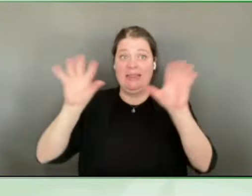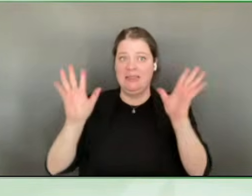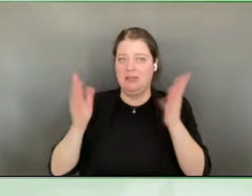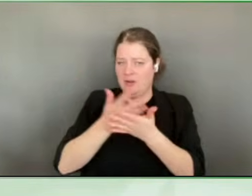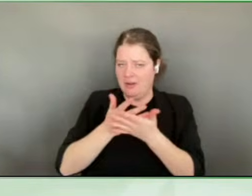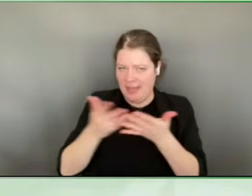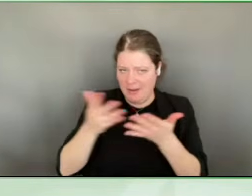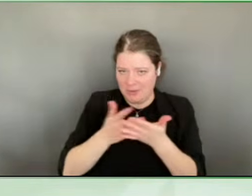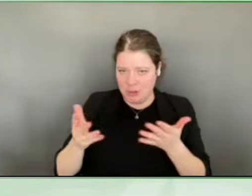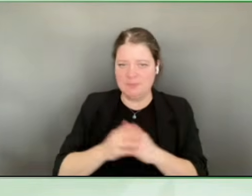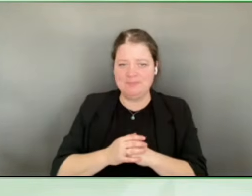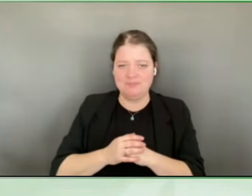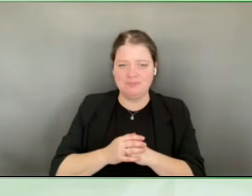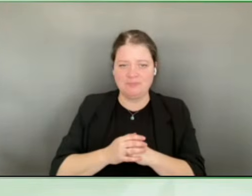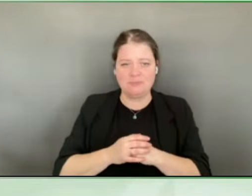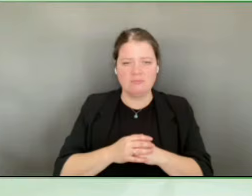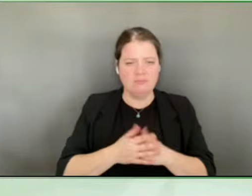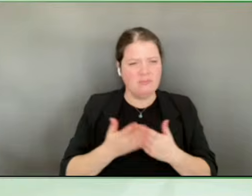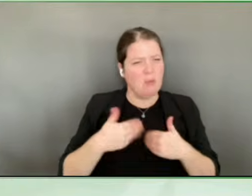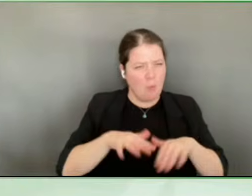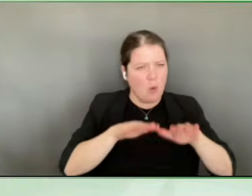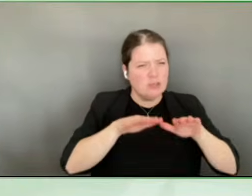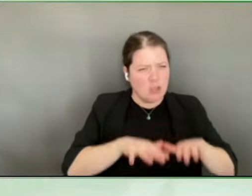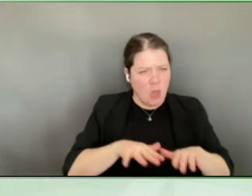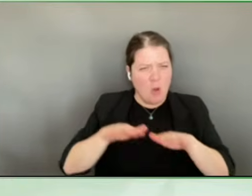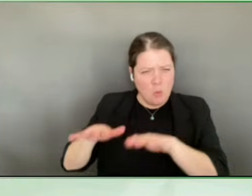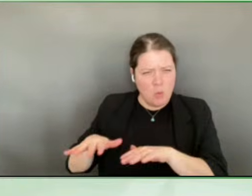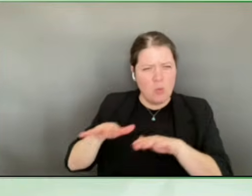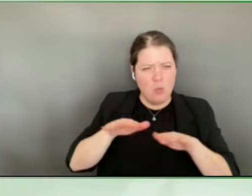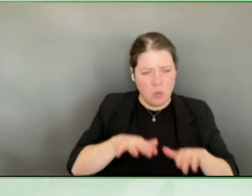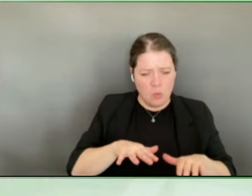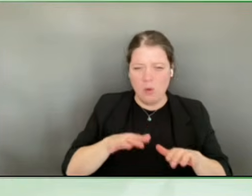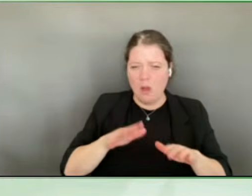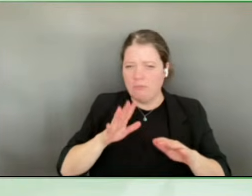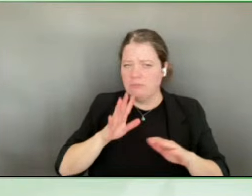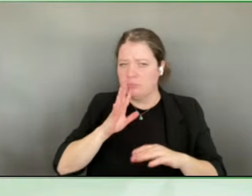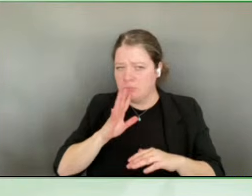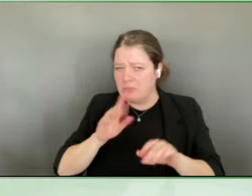Speaking a little bit slower, is that one thing? Yeah.